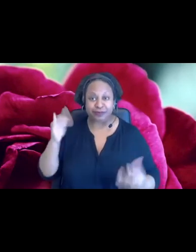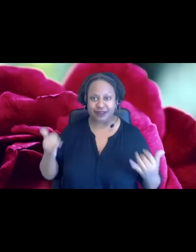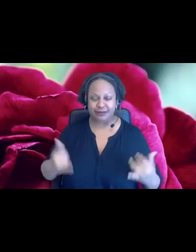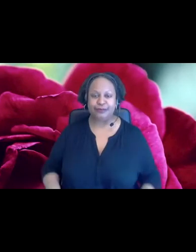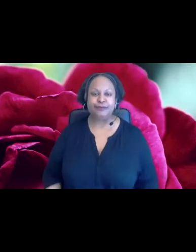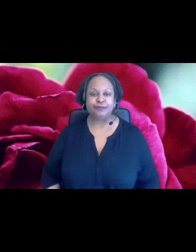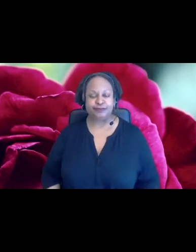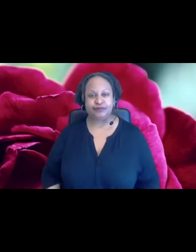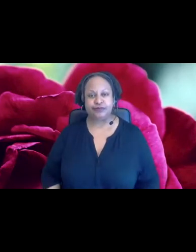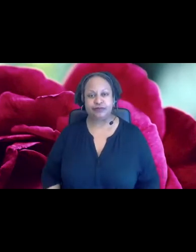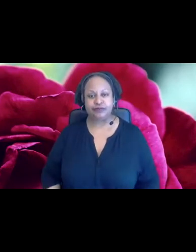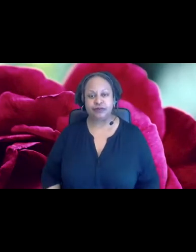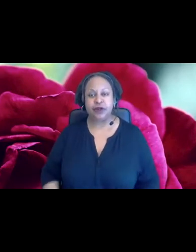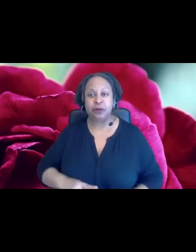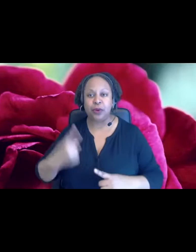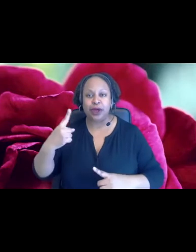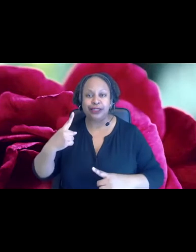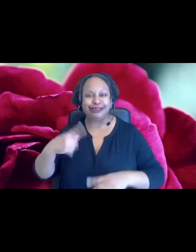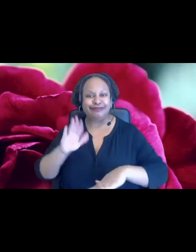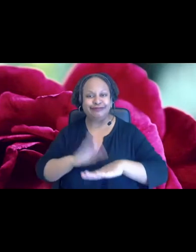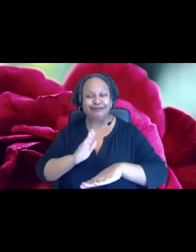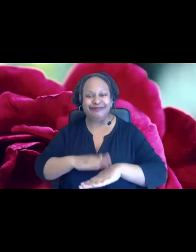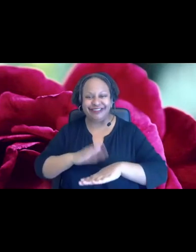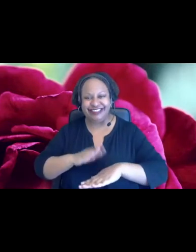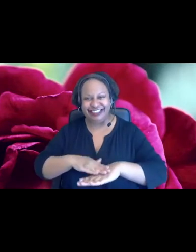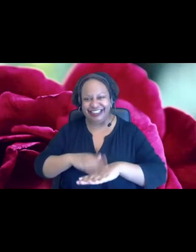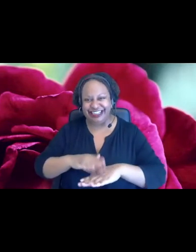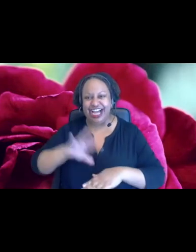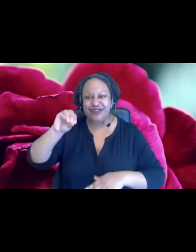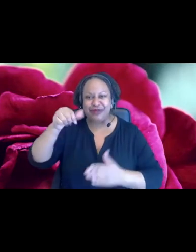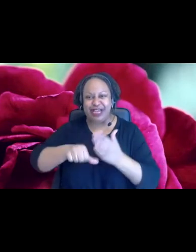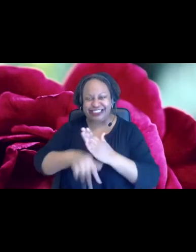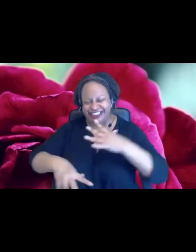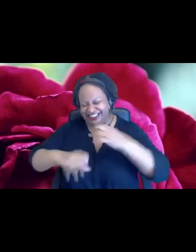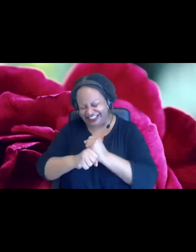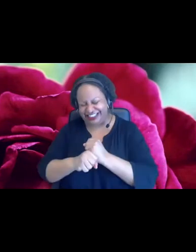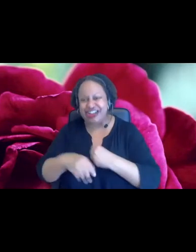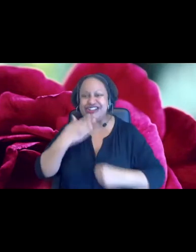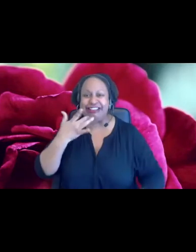The only thing is it's 50 pages long, so good luck with that.